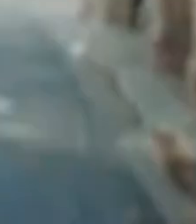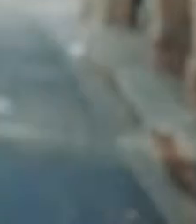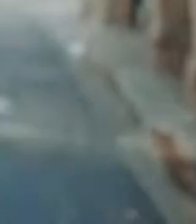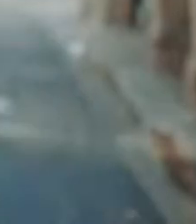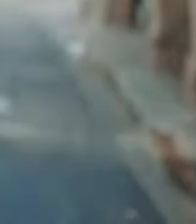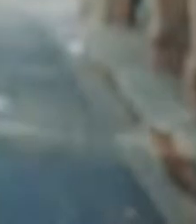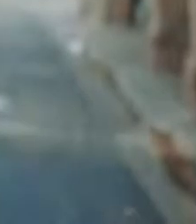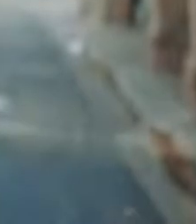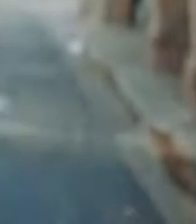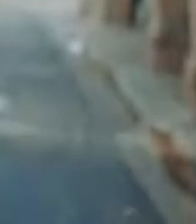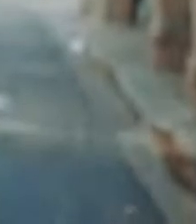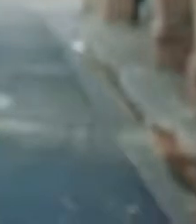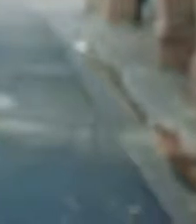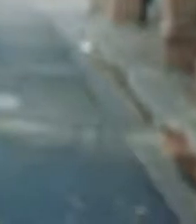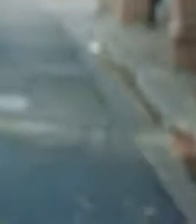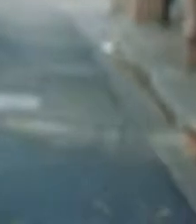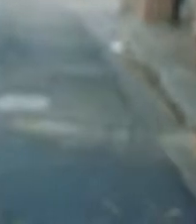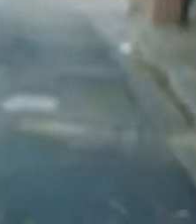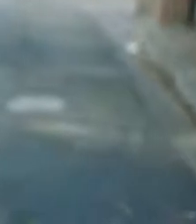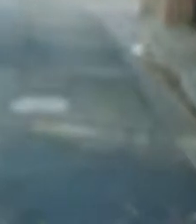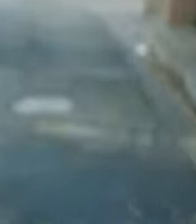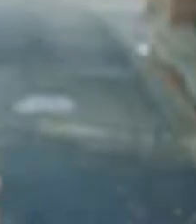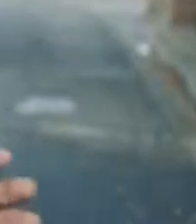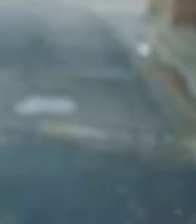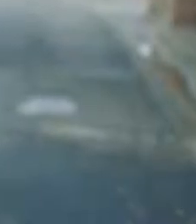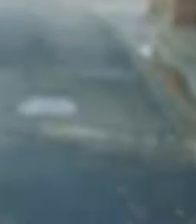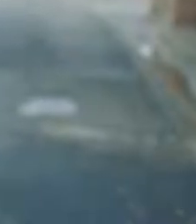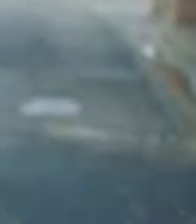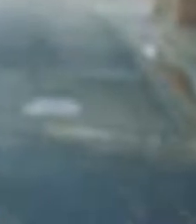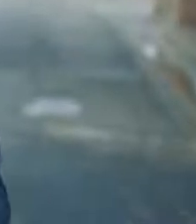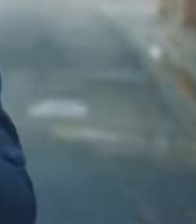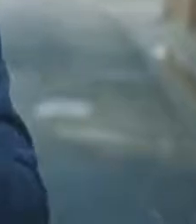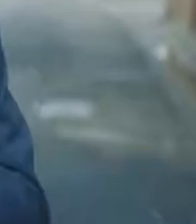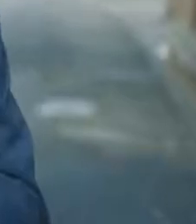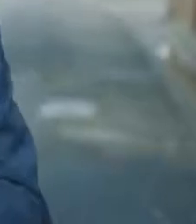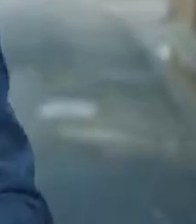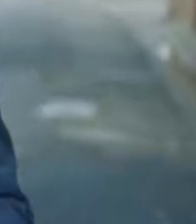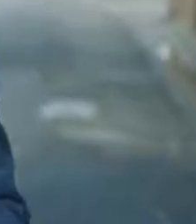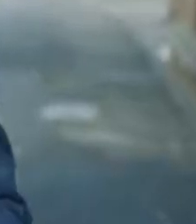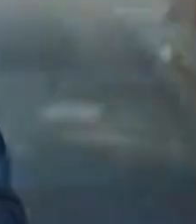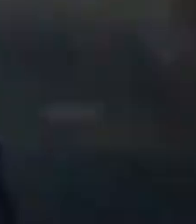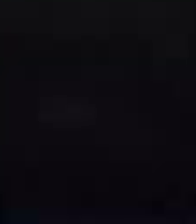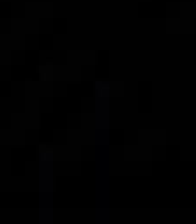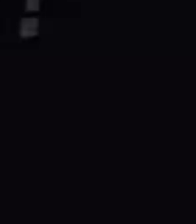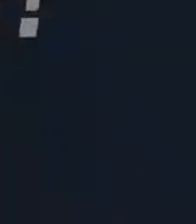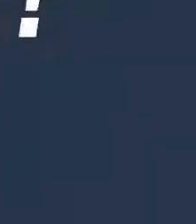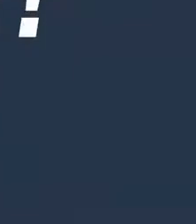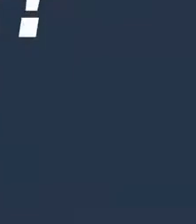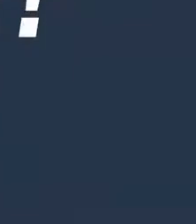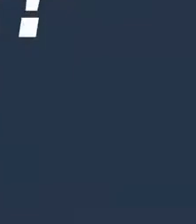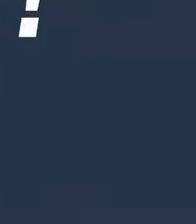Así que, por favor, vayan a vacunarse para proteger a nuestra gente y a nuestra comunidad.